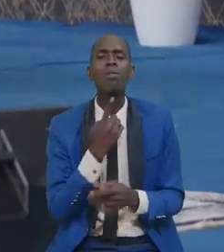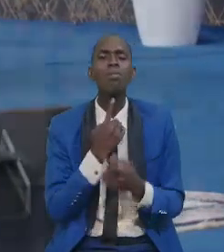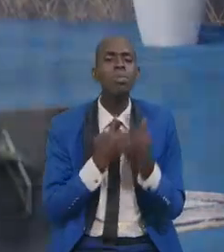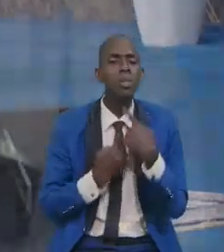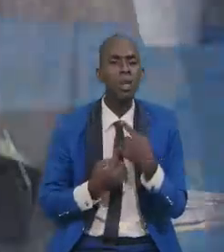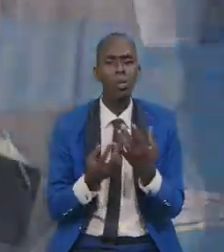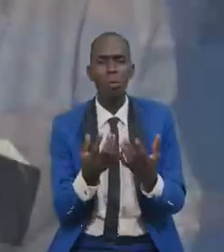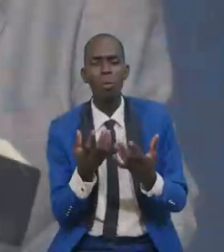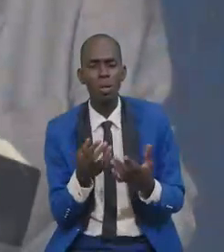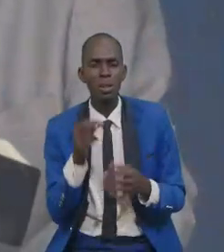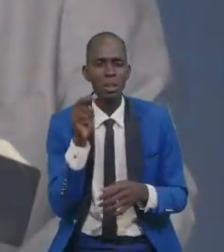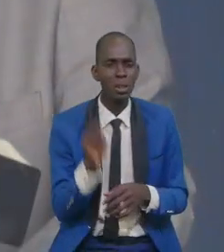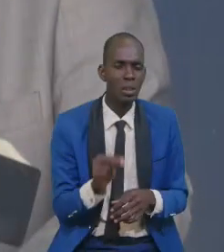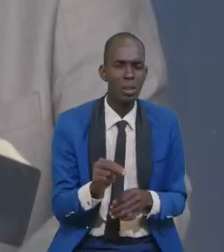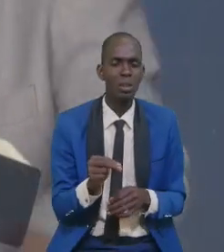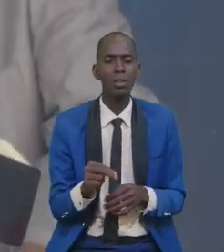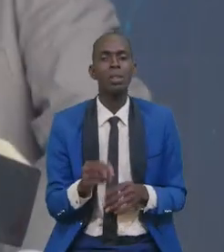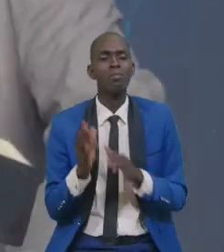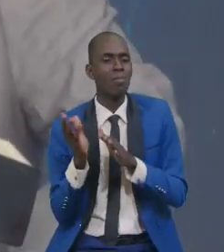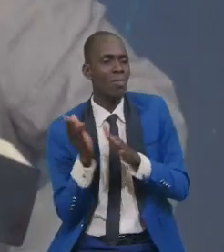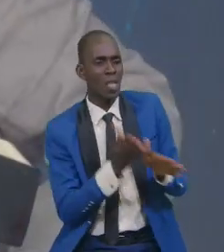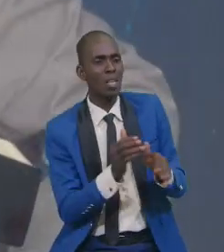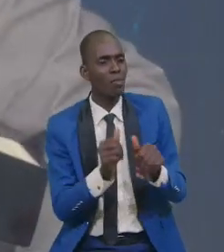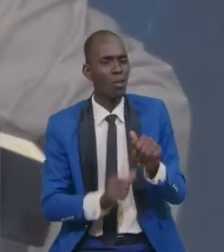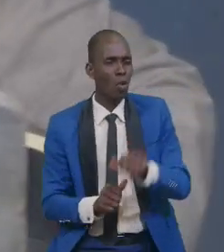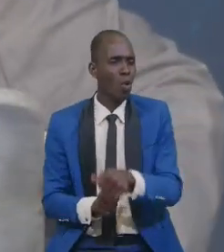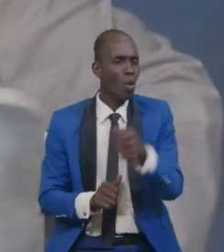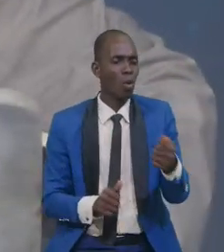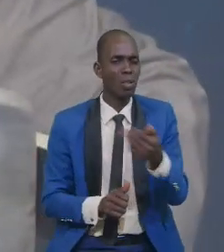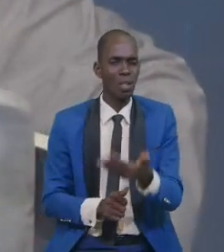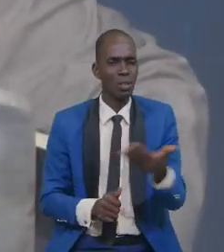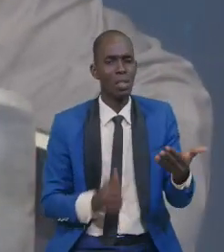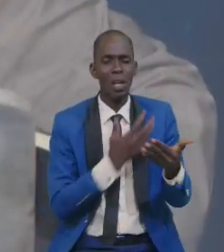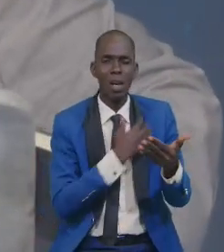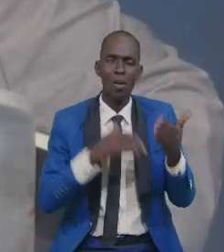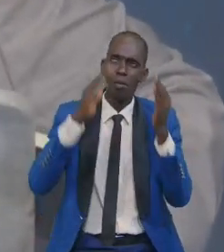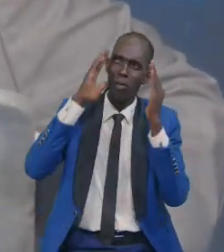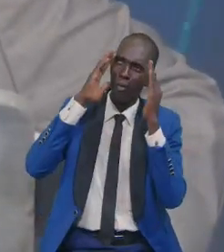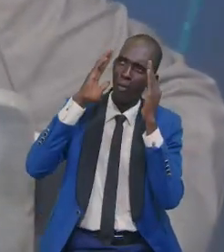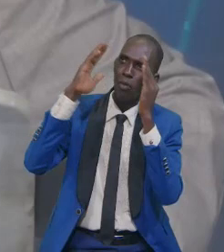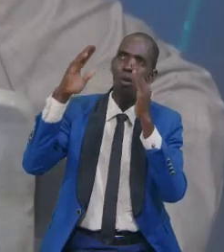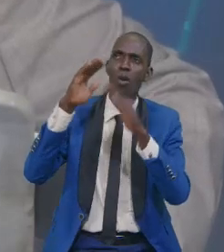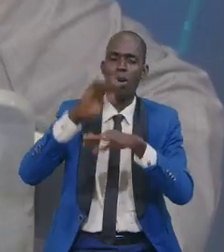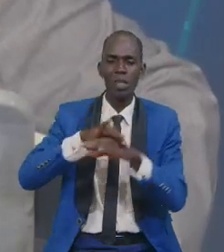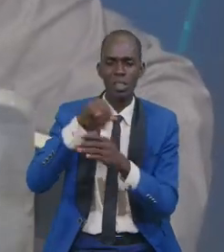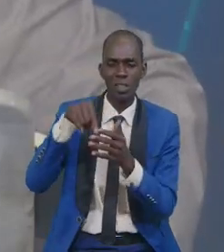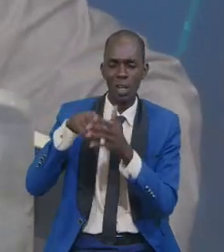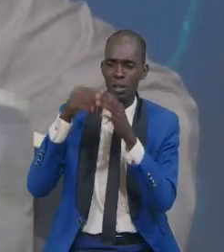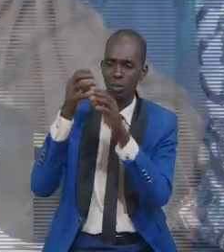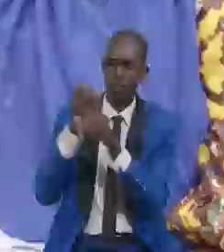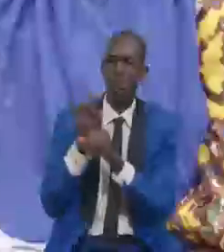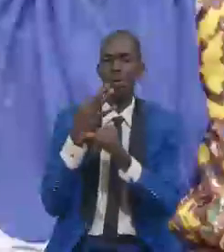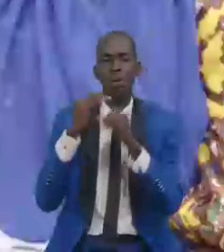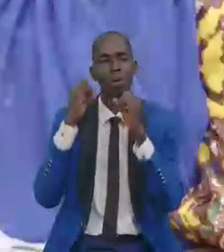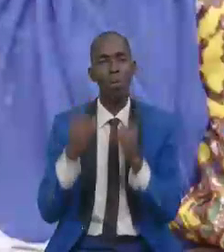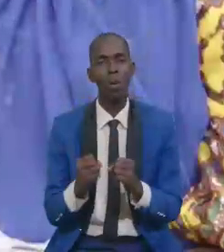leave everything he's doing. Let him focus on this power of the